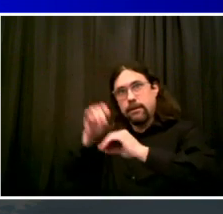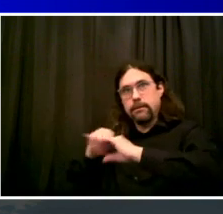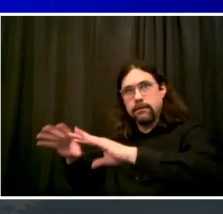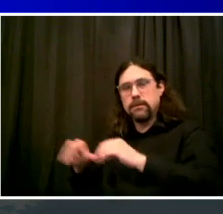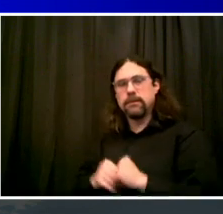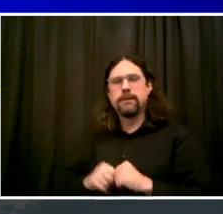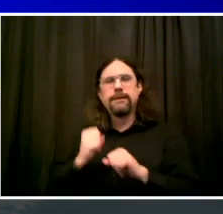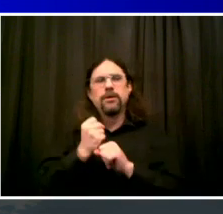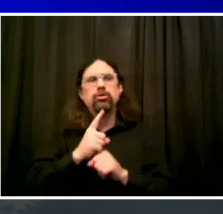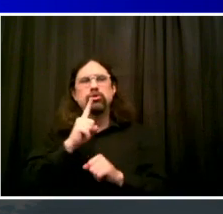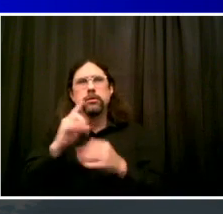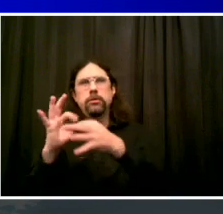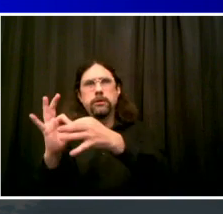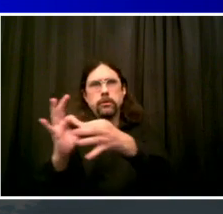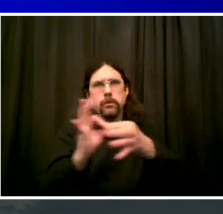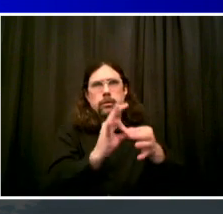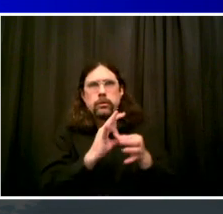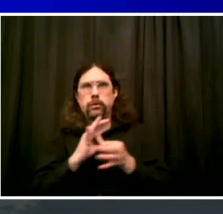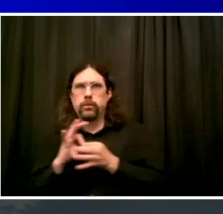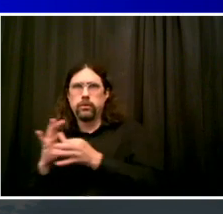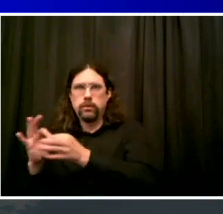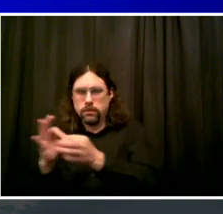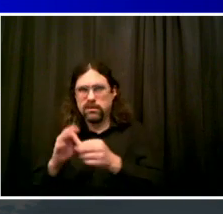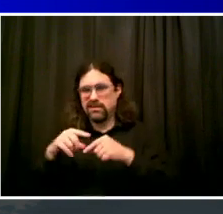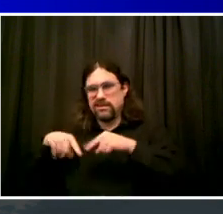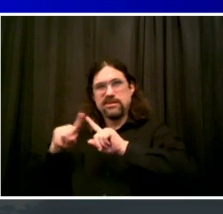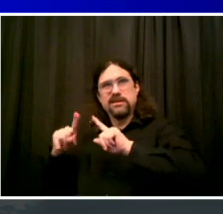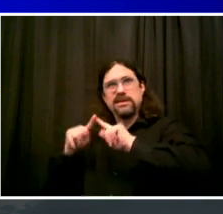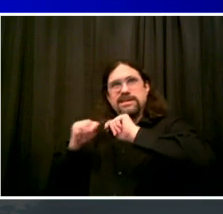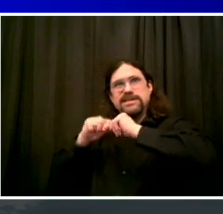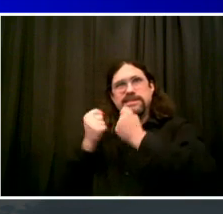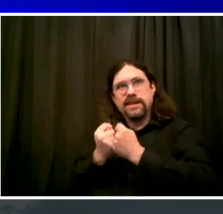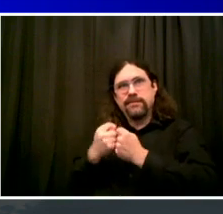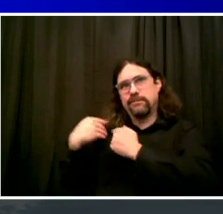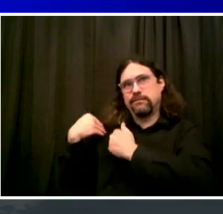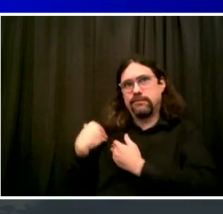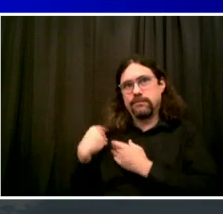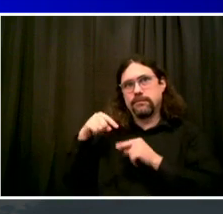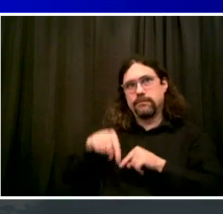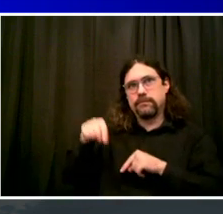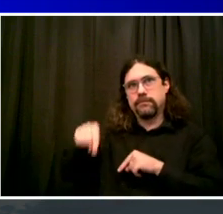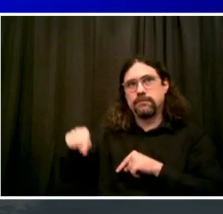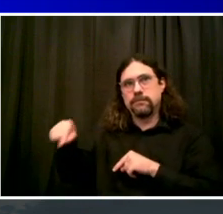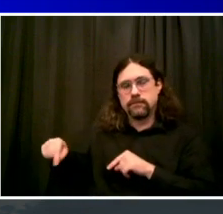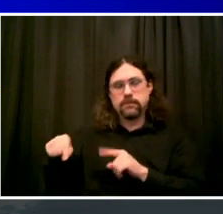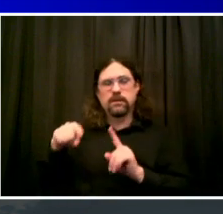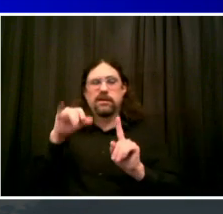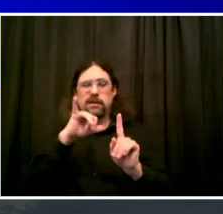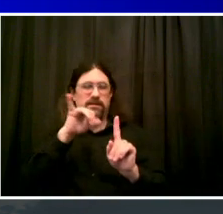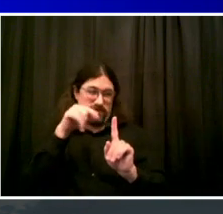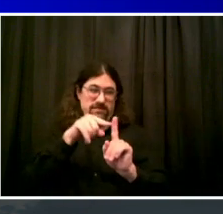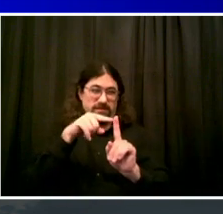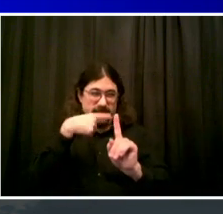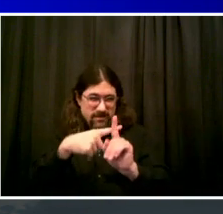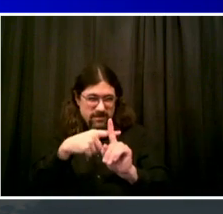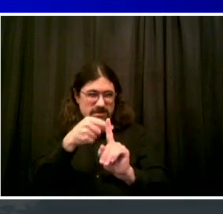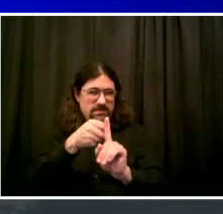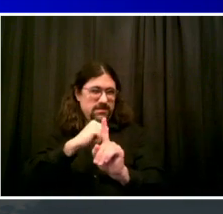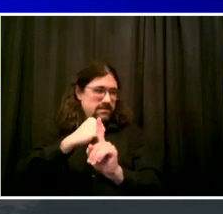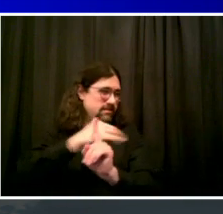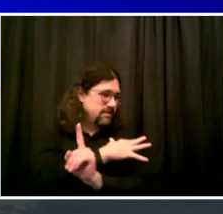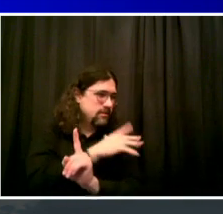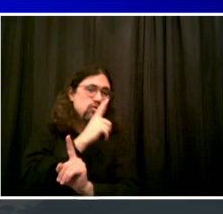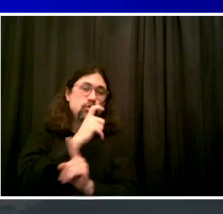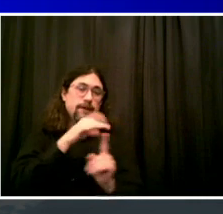manage the isolation for all New Yorkers who need it. And so to coordinate our isolation team, the new director of our isolation effort will